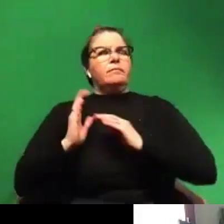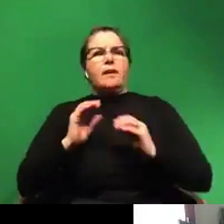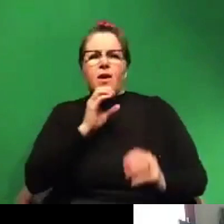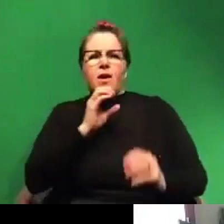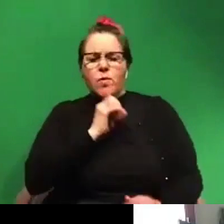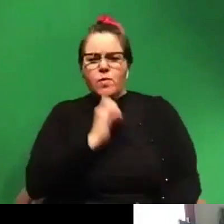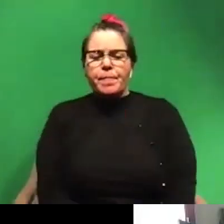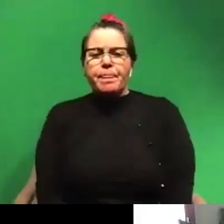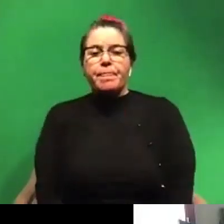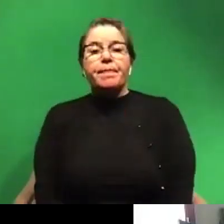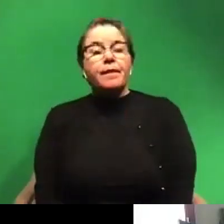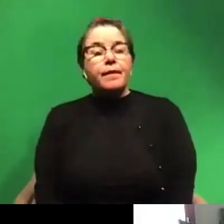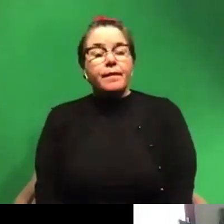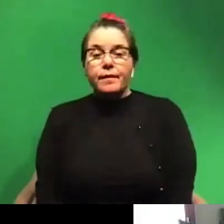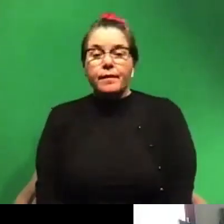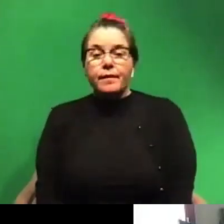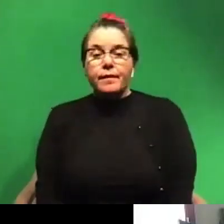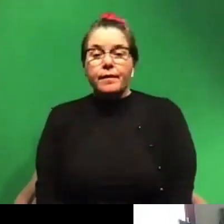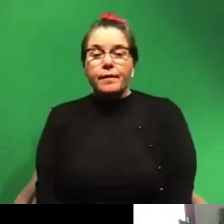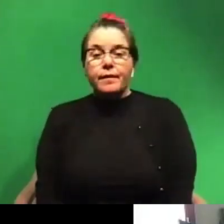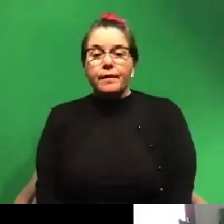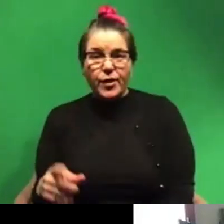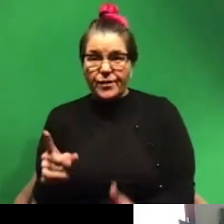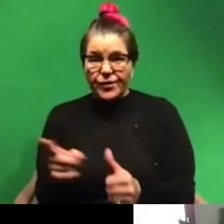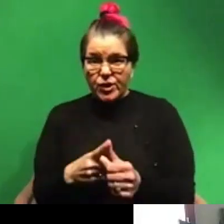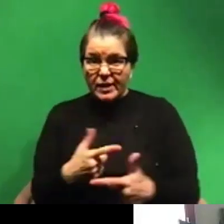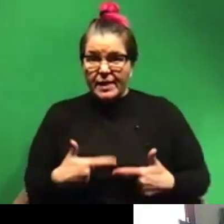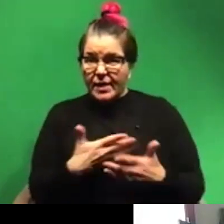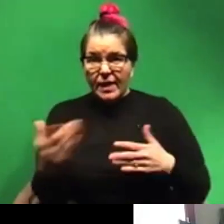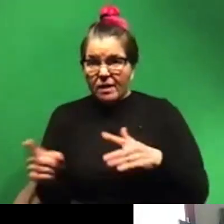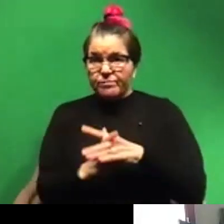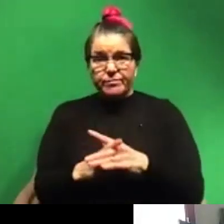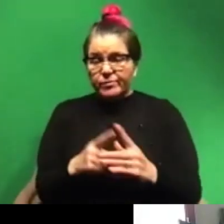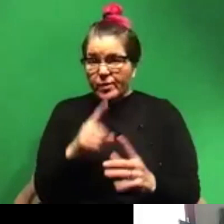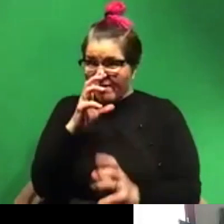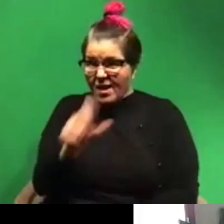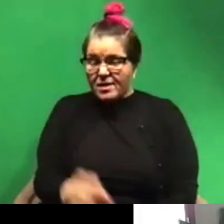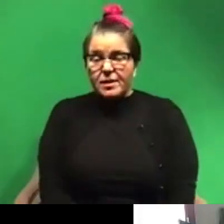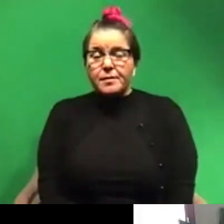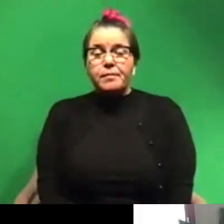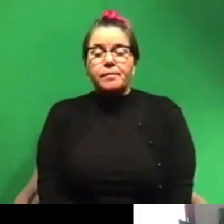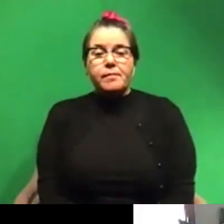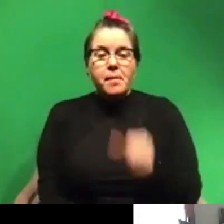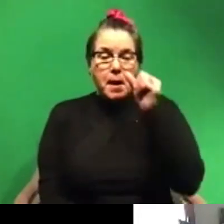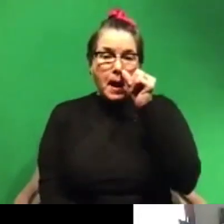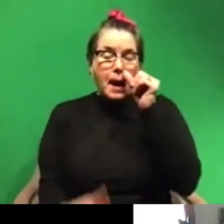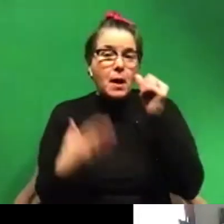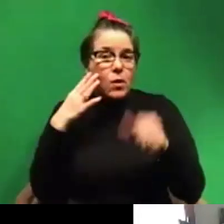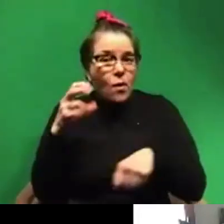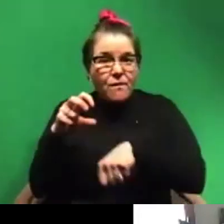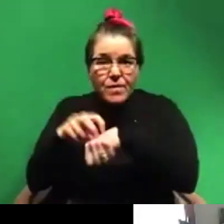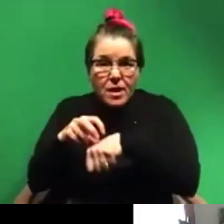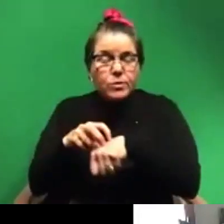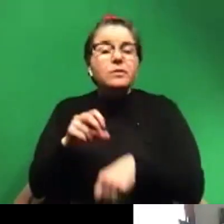They are the first living things, which is fascinating. We don't know if it was a virus or if it was a